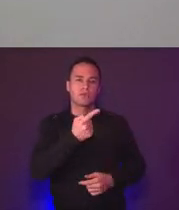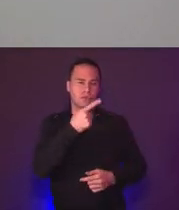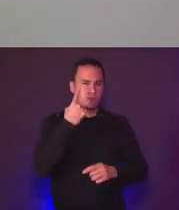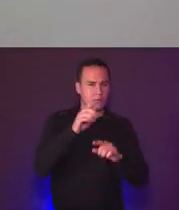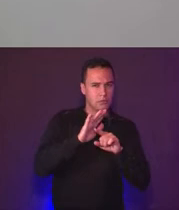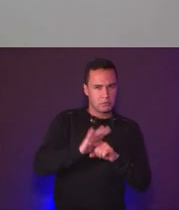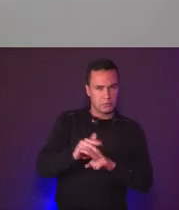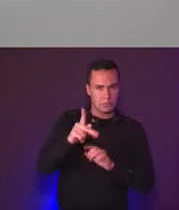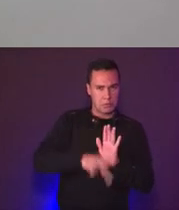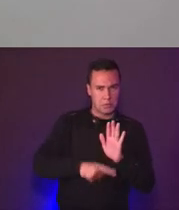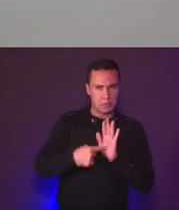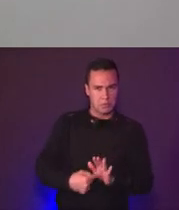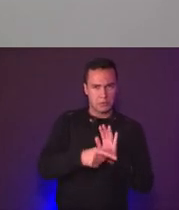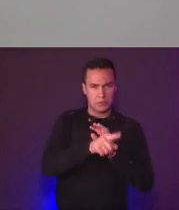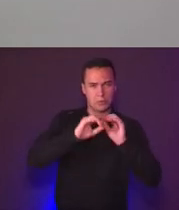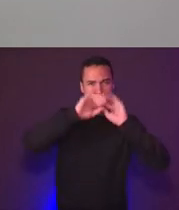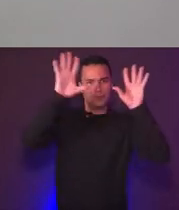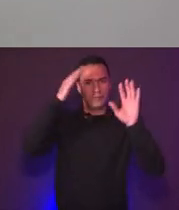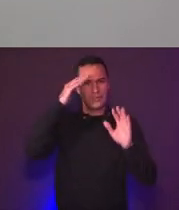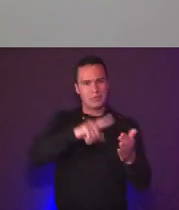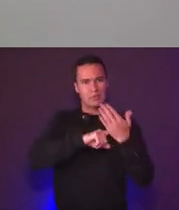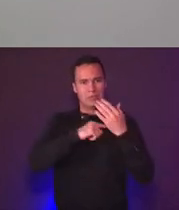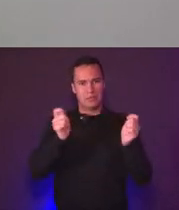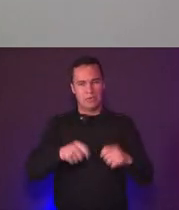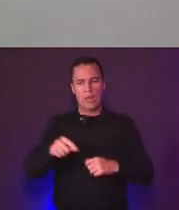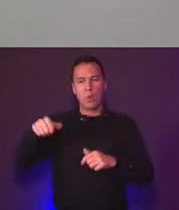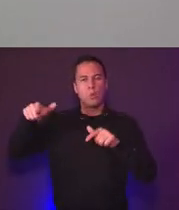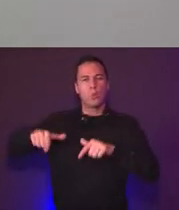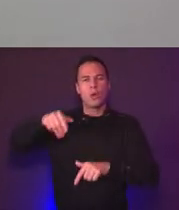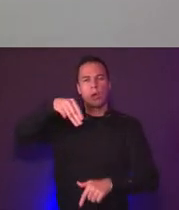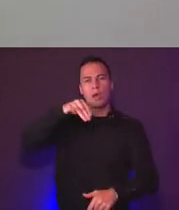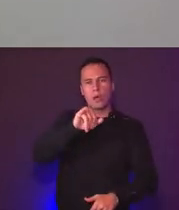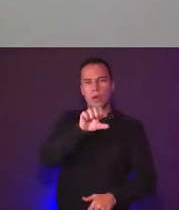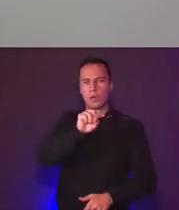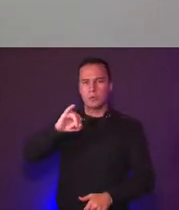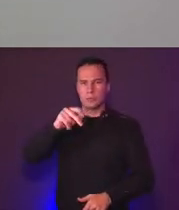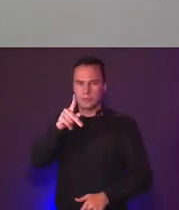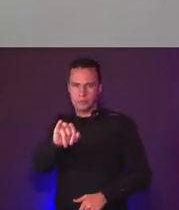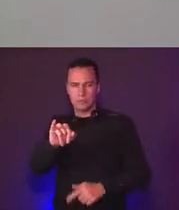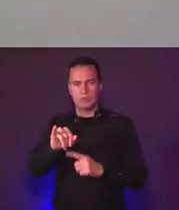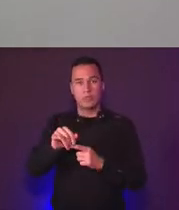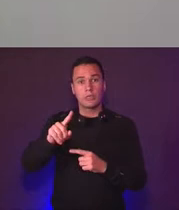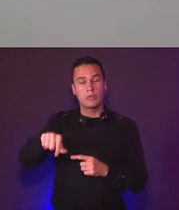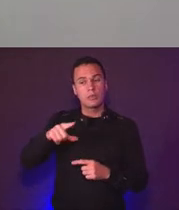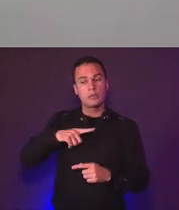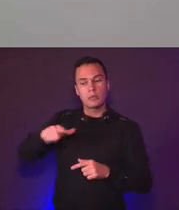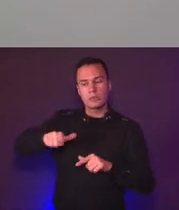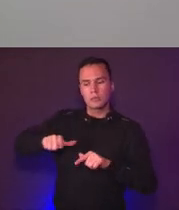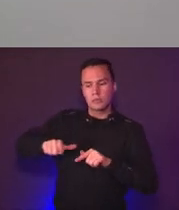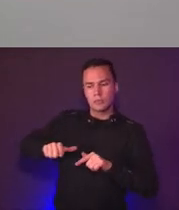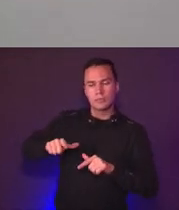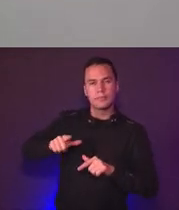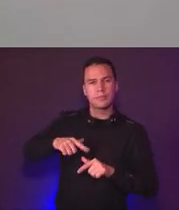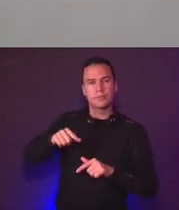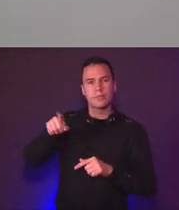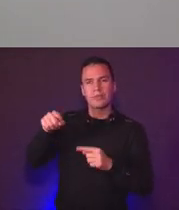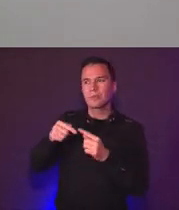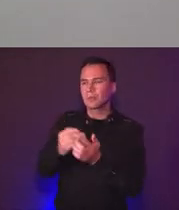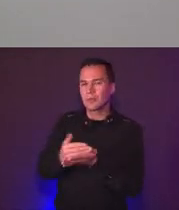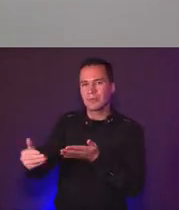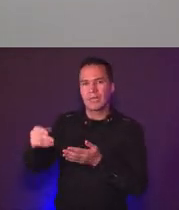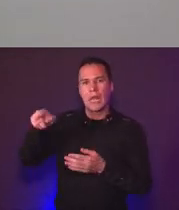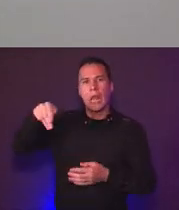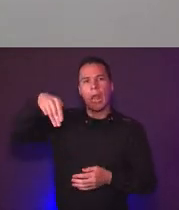investigative project at the Clarion Ledger in Jackson, Mississippi. I was working on the accounting department's original